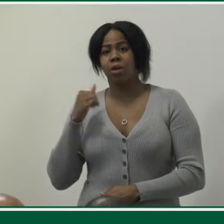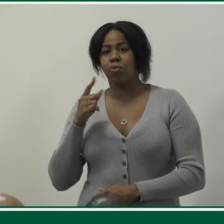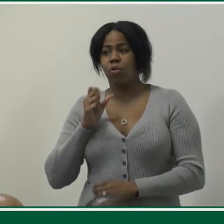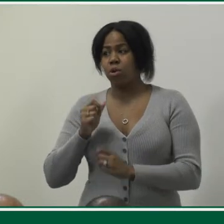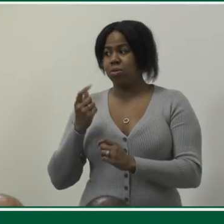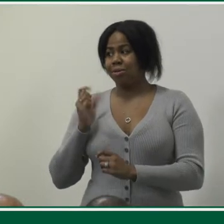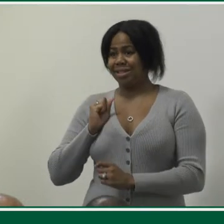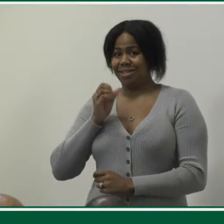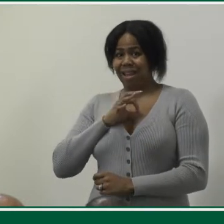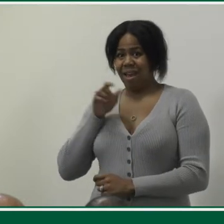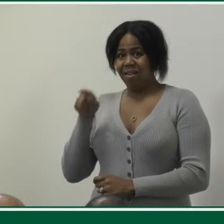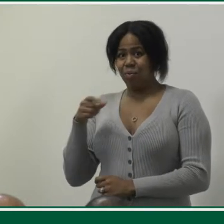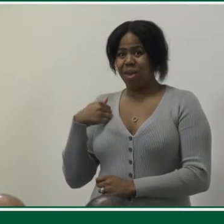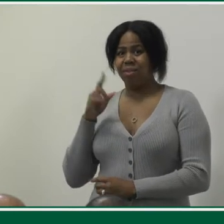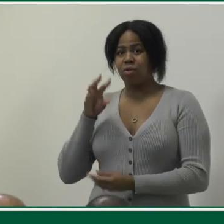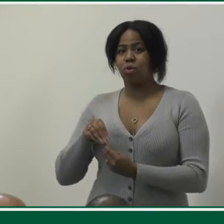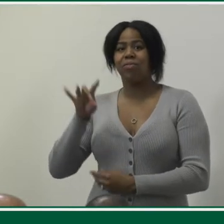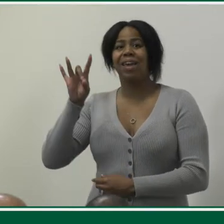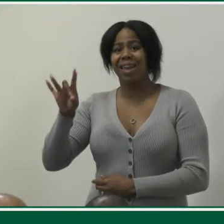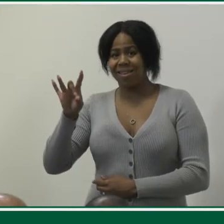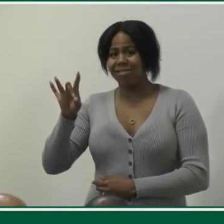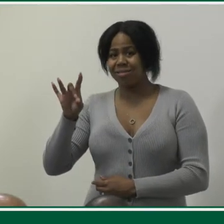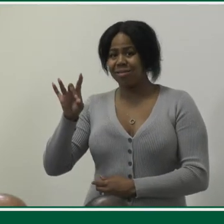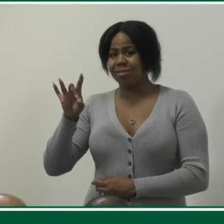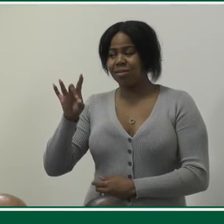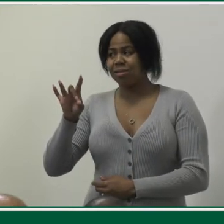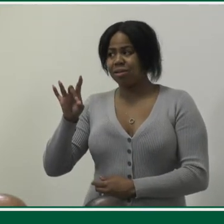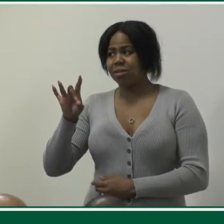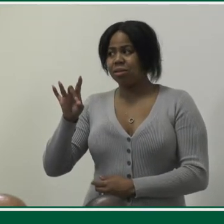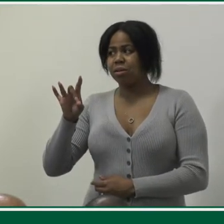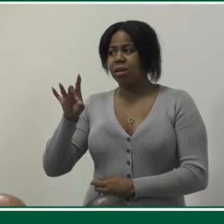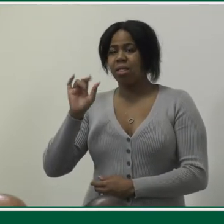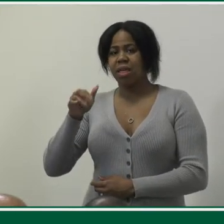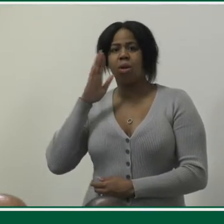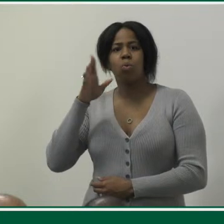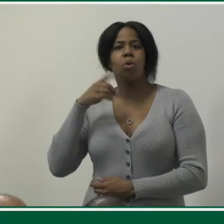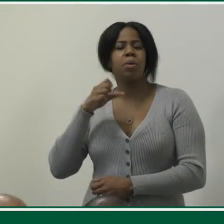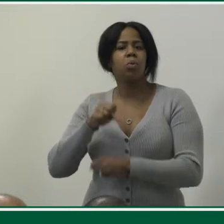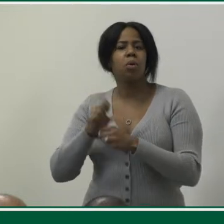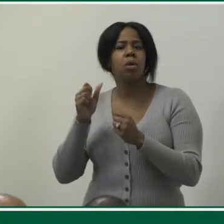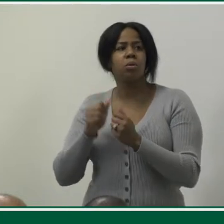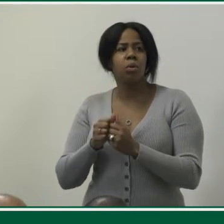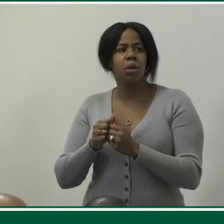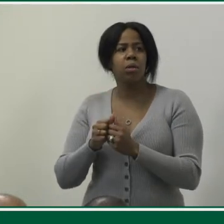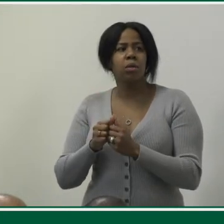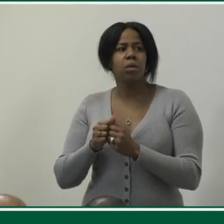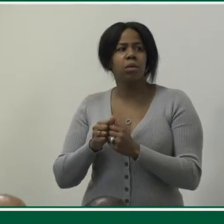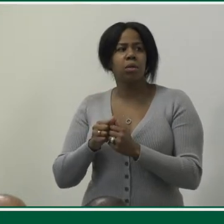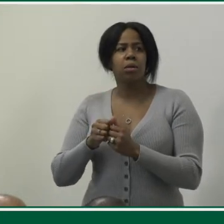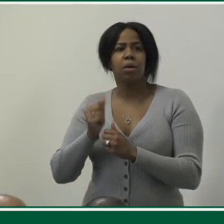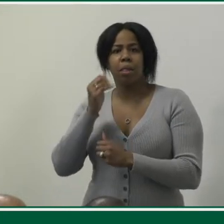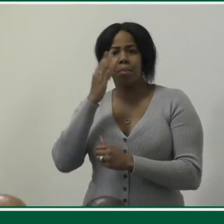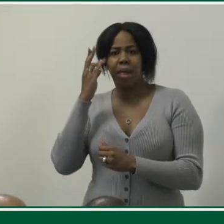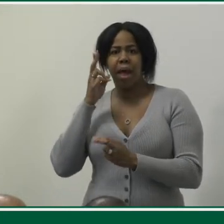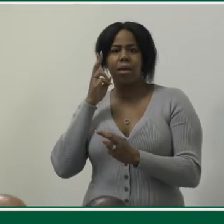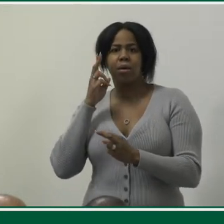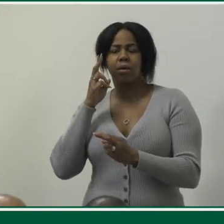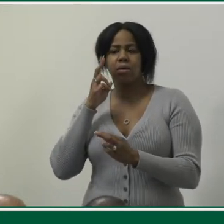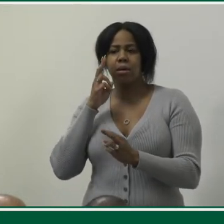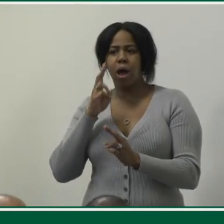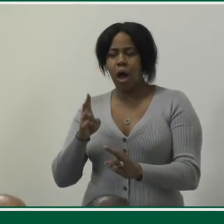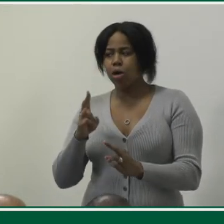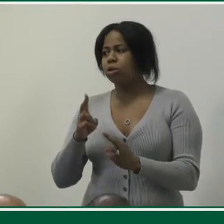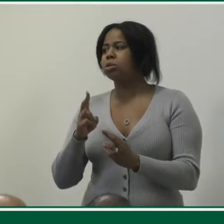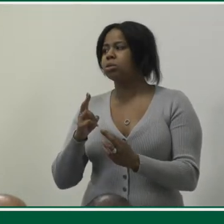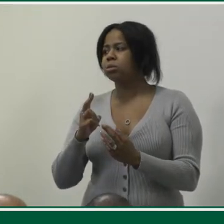side, eight people who will be working with the with the Black Honors College. So led